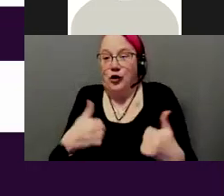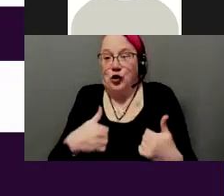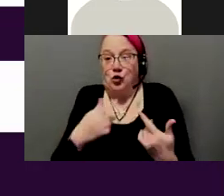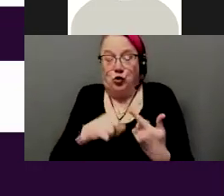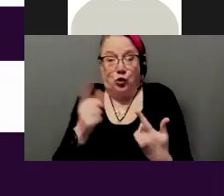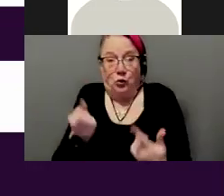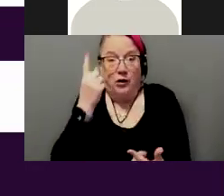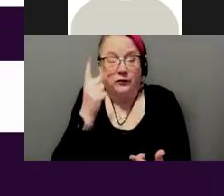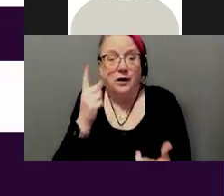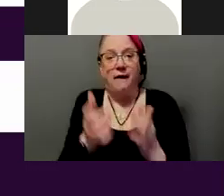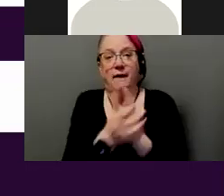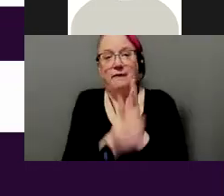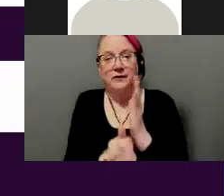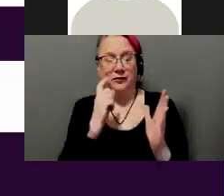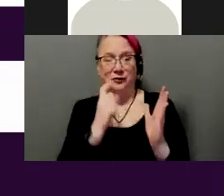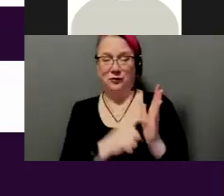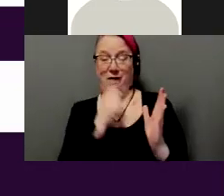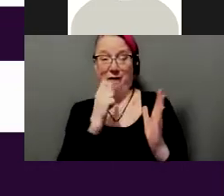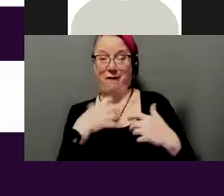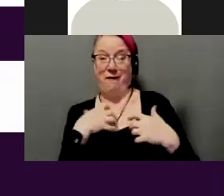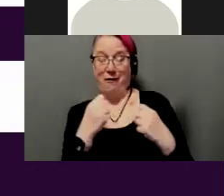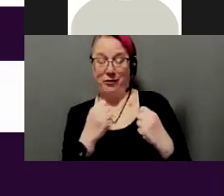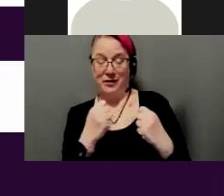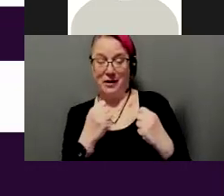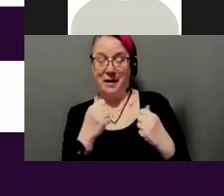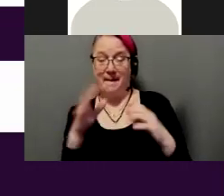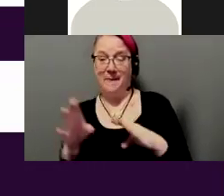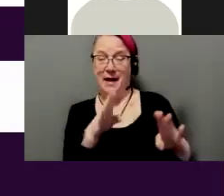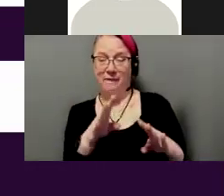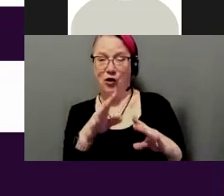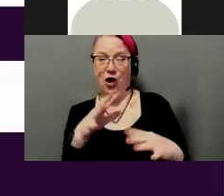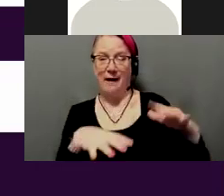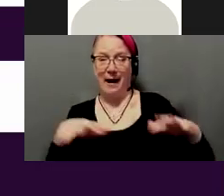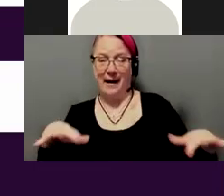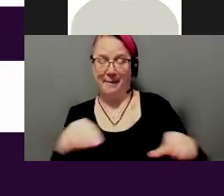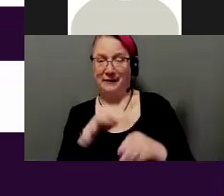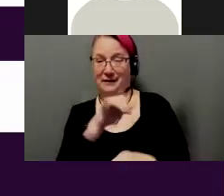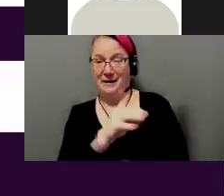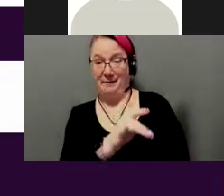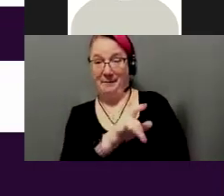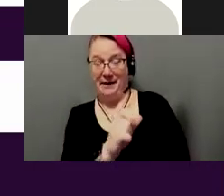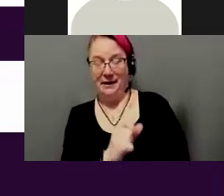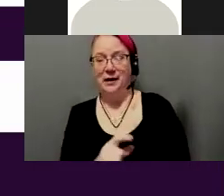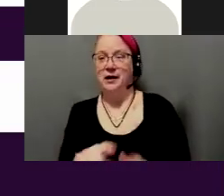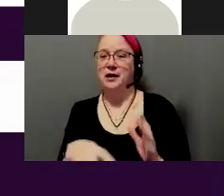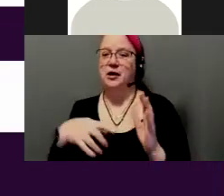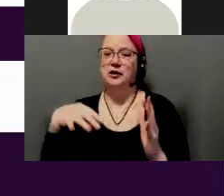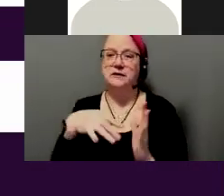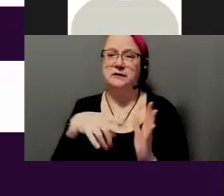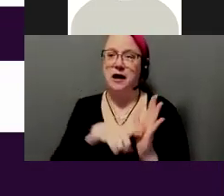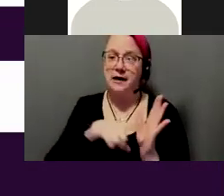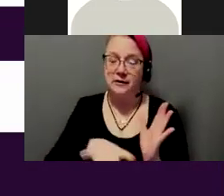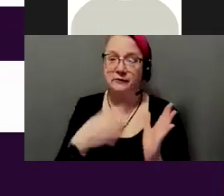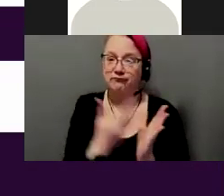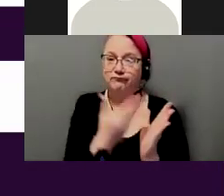skills to recognize unhealthy behaviors and dynamics in that type of media in particular. Studies show that youth are often exposed to porn for the